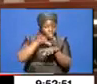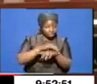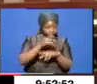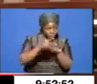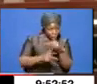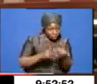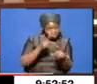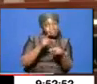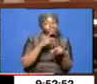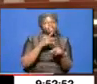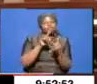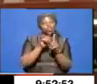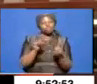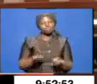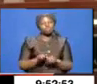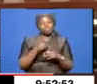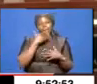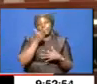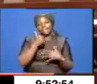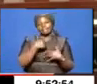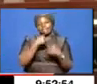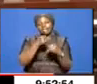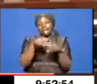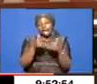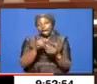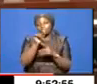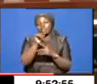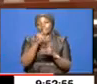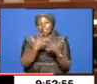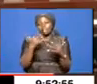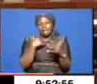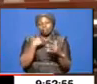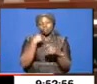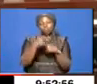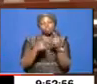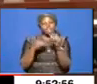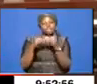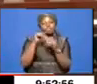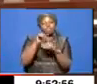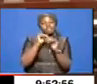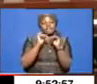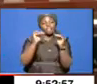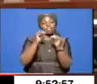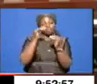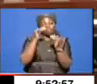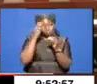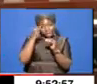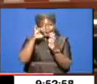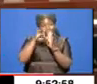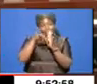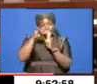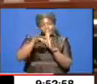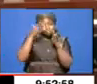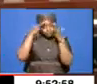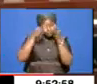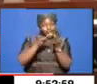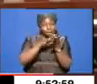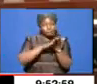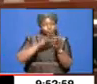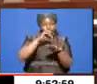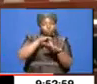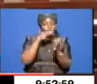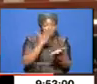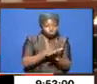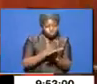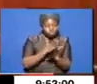best interest and how this has gotten to where it is. Because ultimately we will come to a determination, yeah, based on the facts, based on the